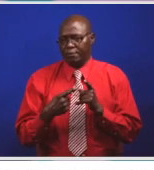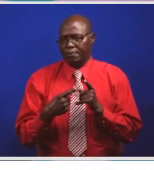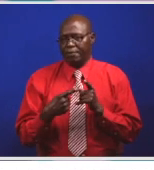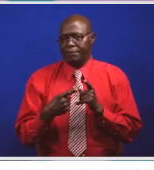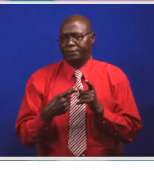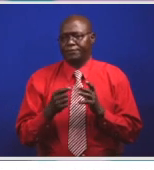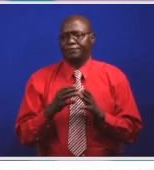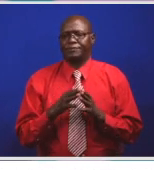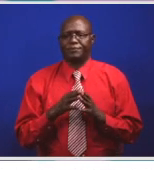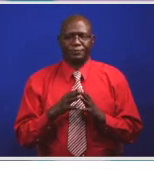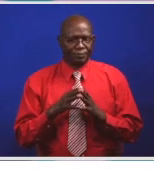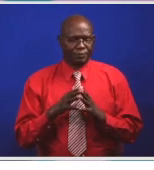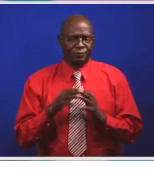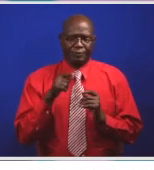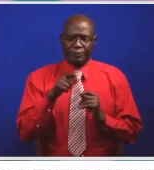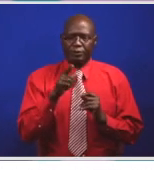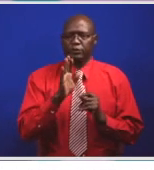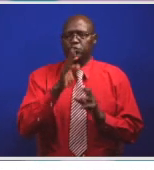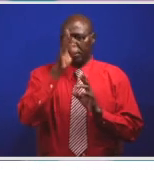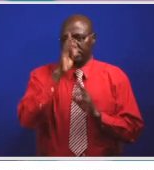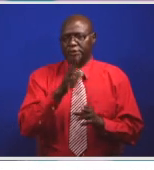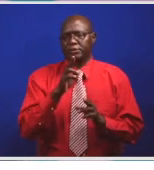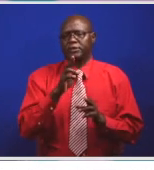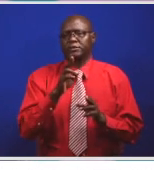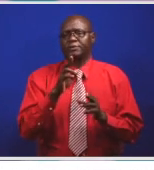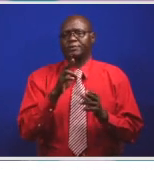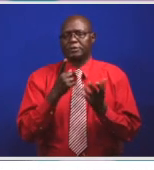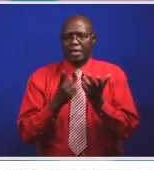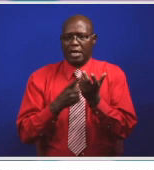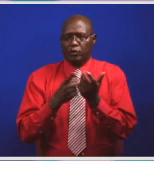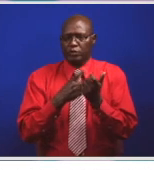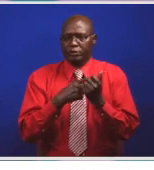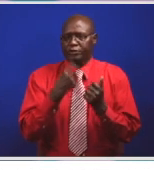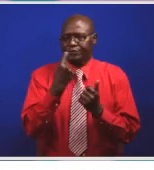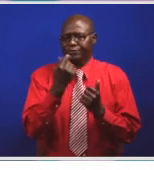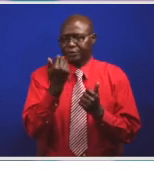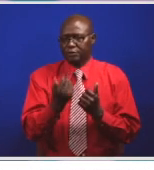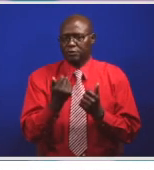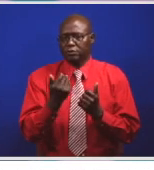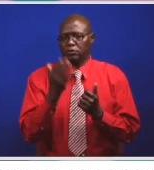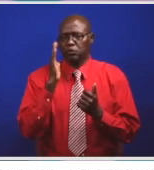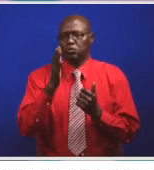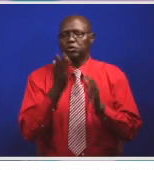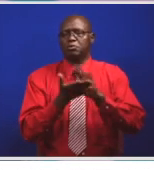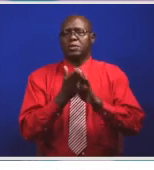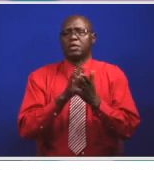This, Your Excellency, calculated per child will come to